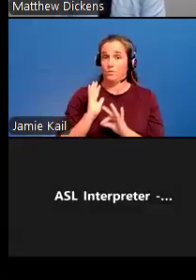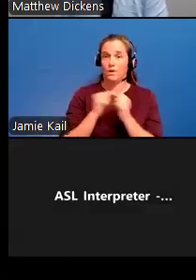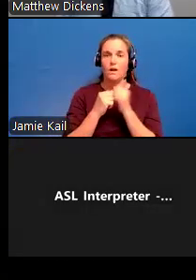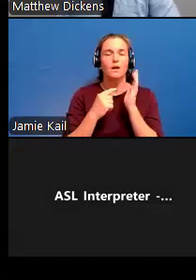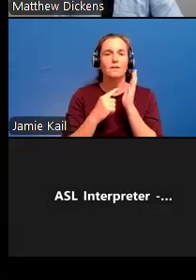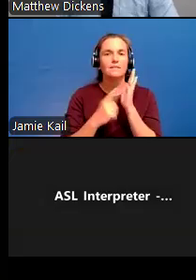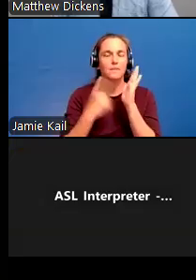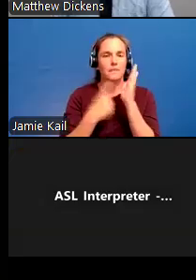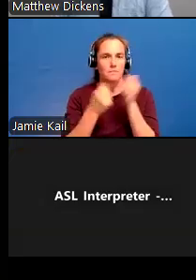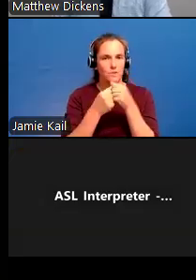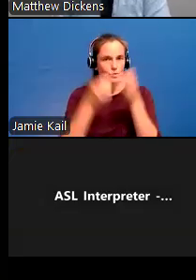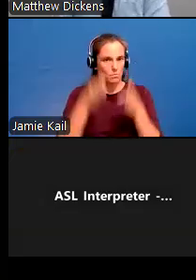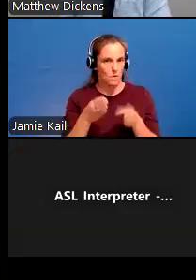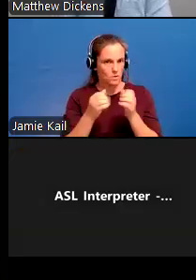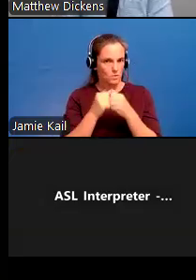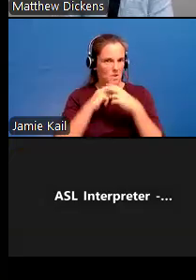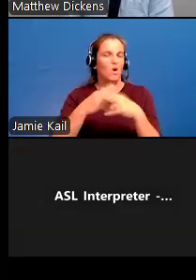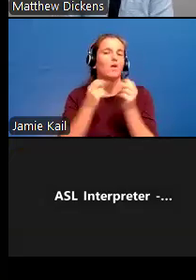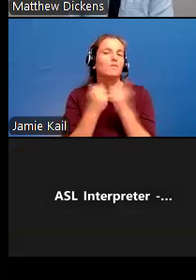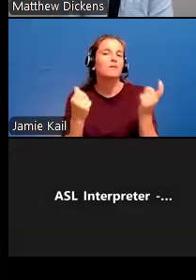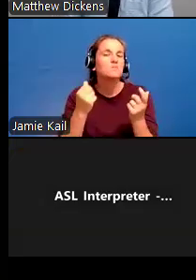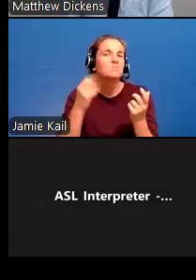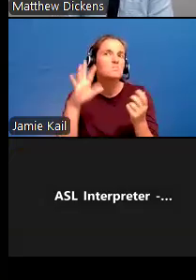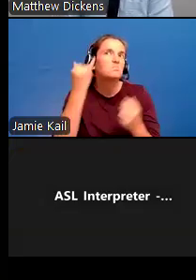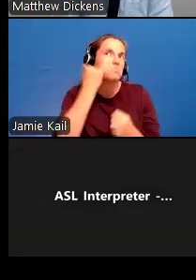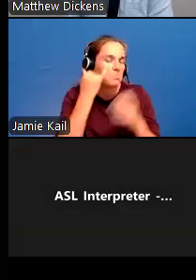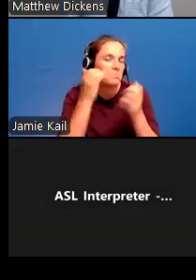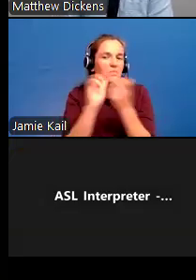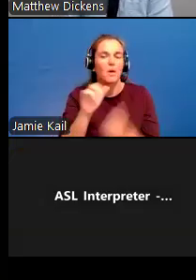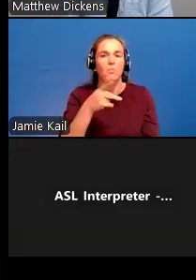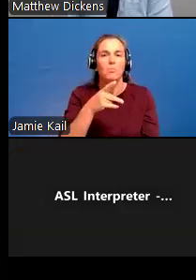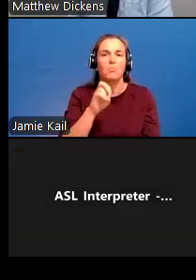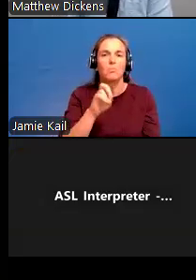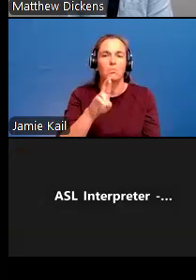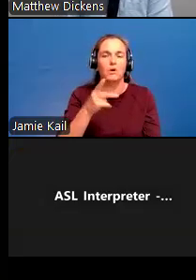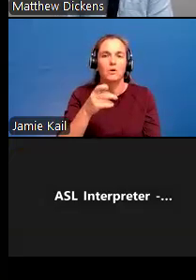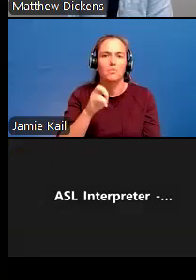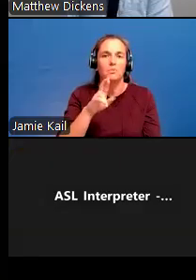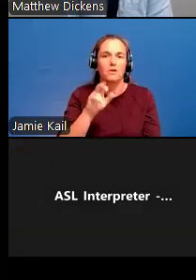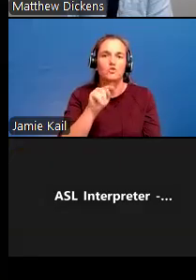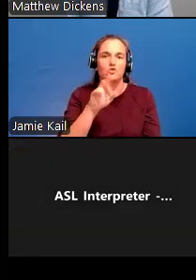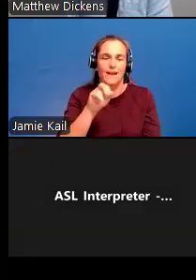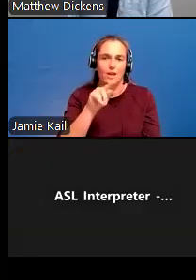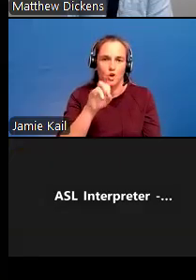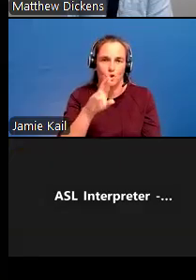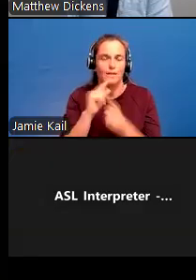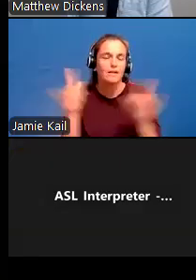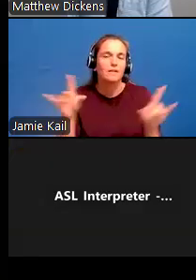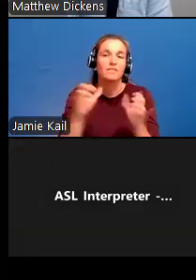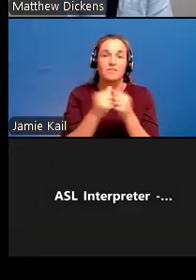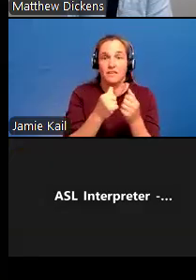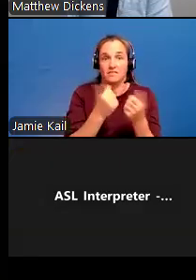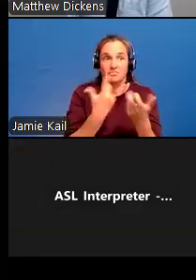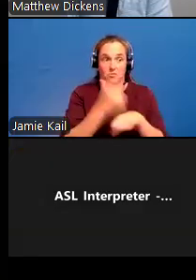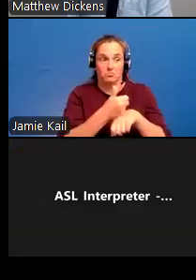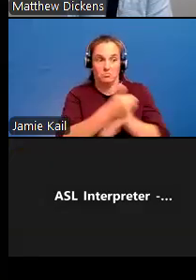an individual who we call an alleged perpetrator, who is stated to be committing the abuse, neglect, or